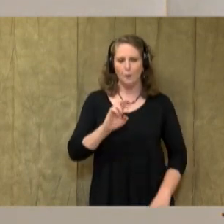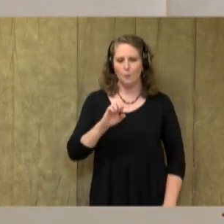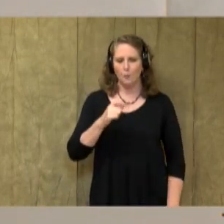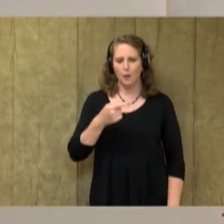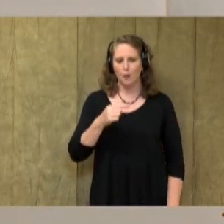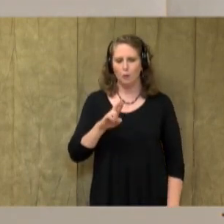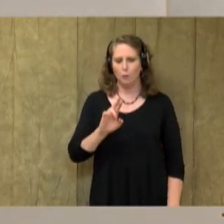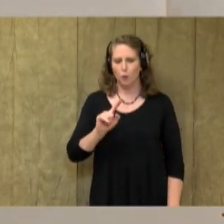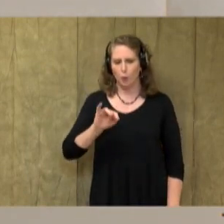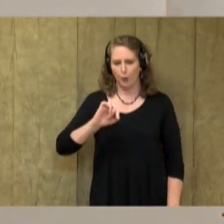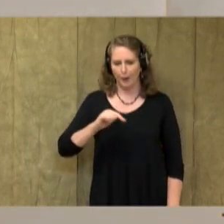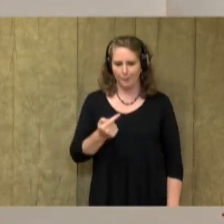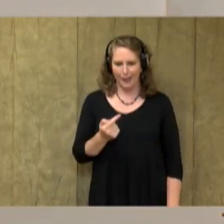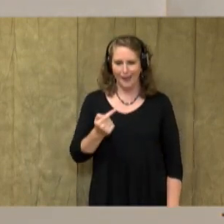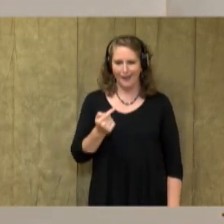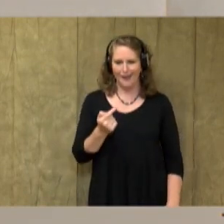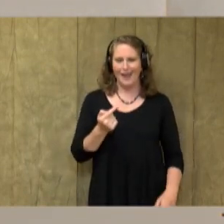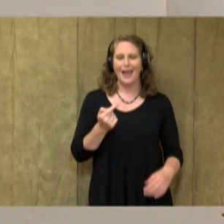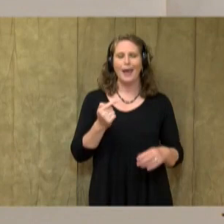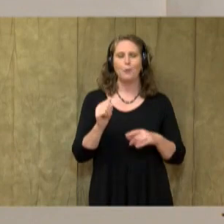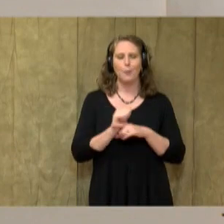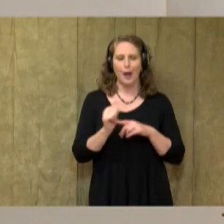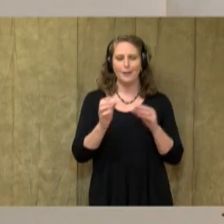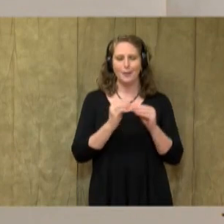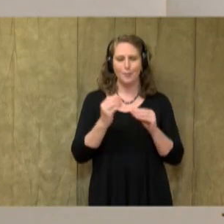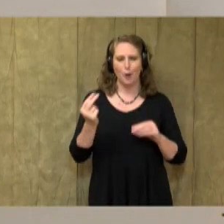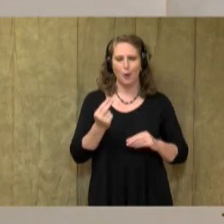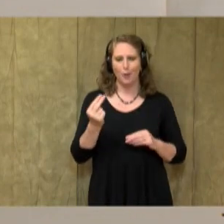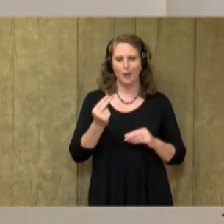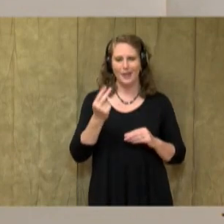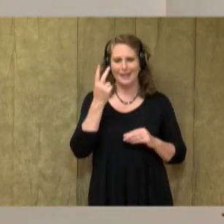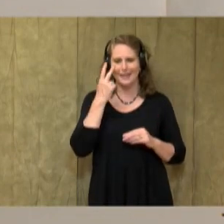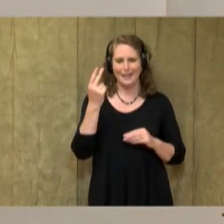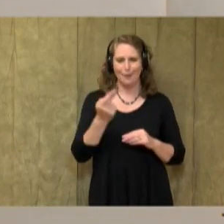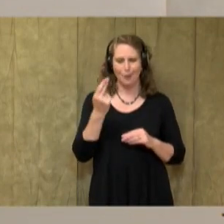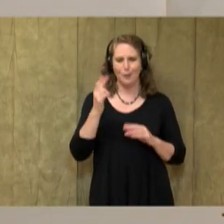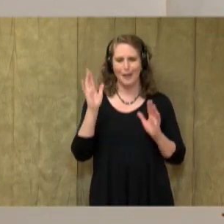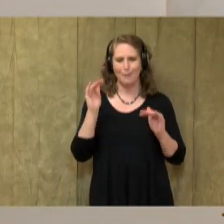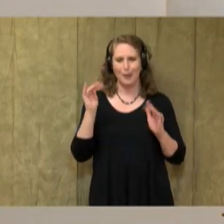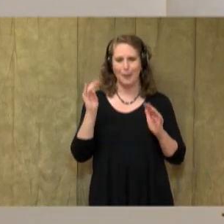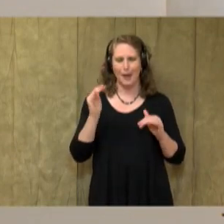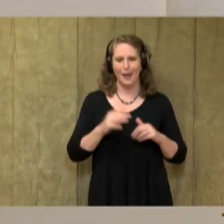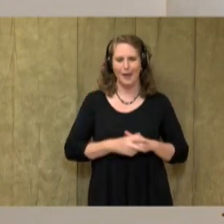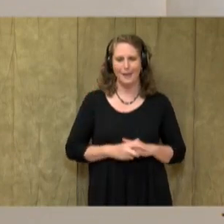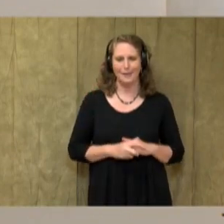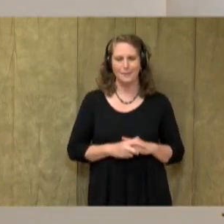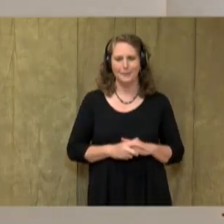see you Thursday to do some more of that. I cannot wait. I will see you then. Bye, guys.